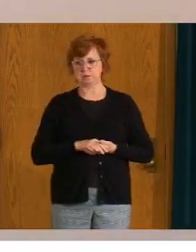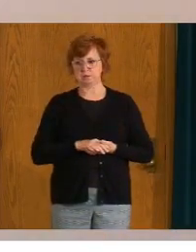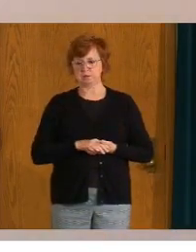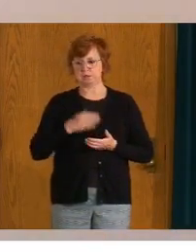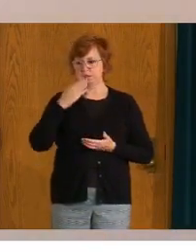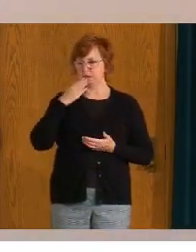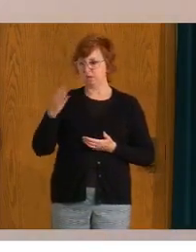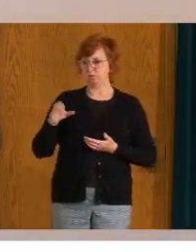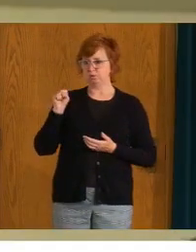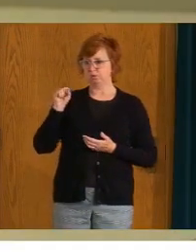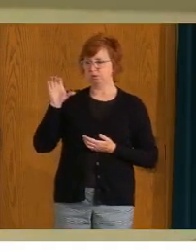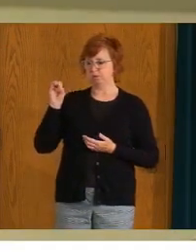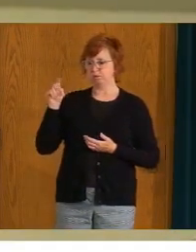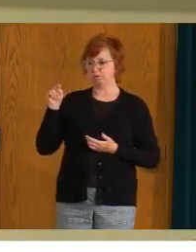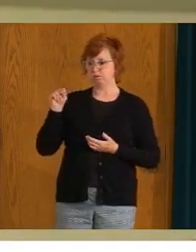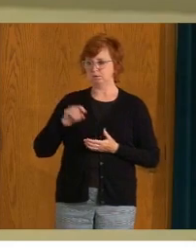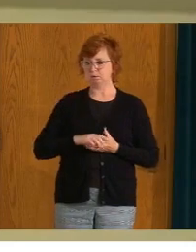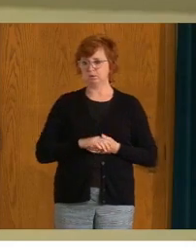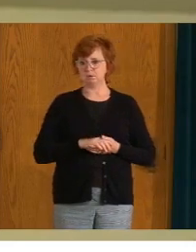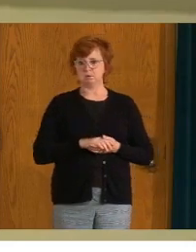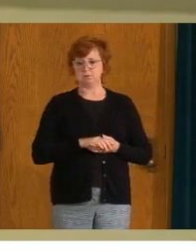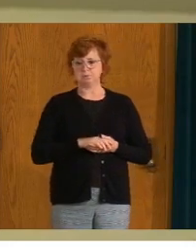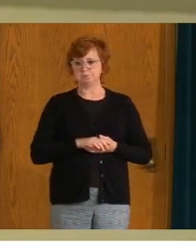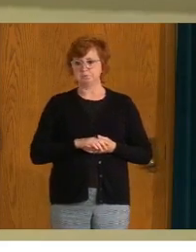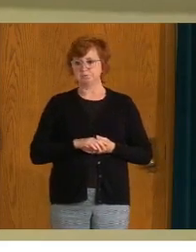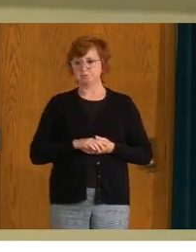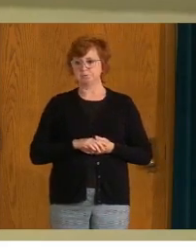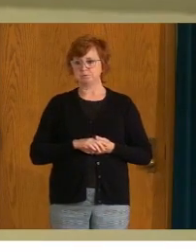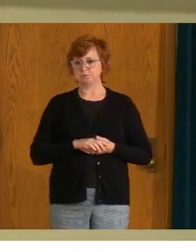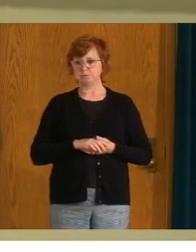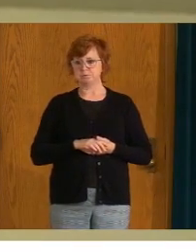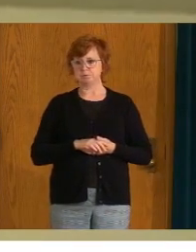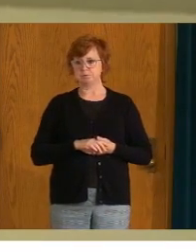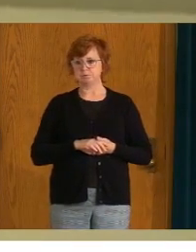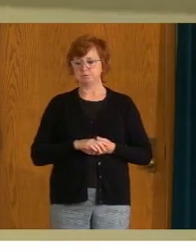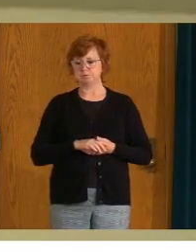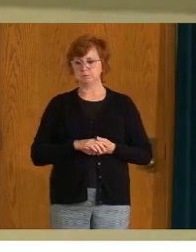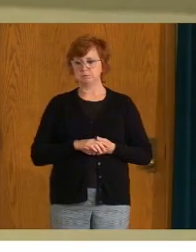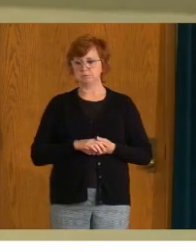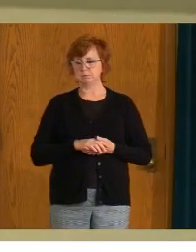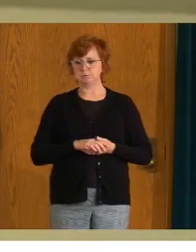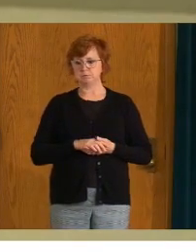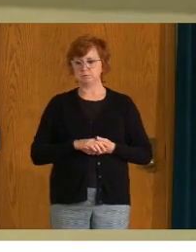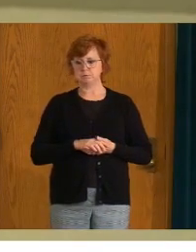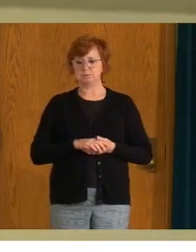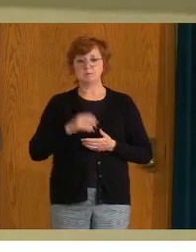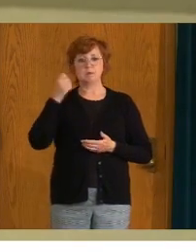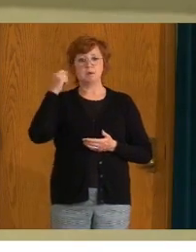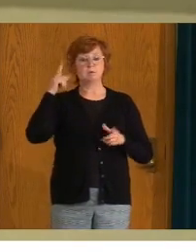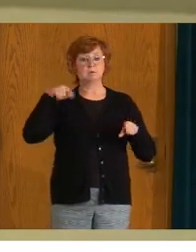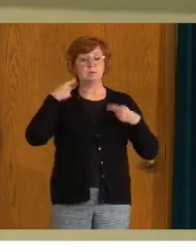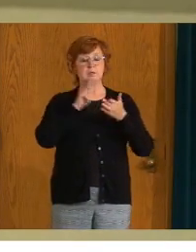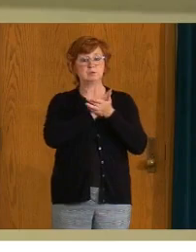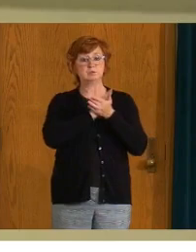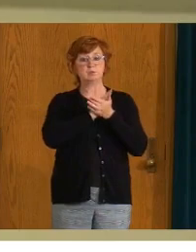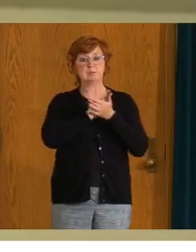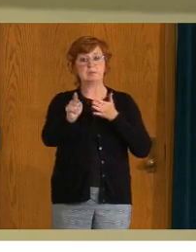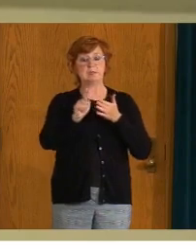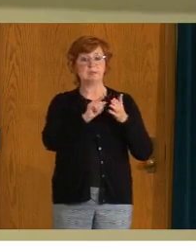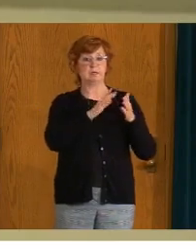Yeah, thank you, Scott. So our teams have pivoted just over the last week in order to provide this surge,